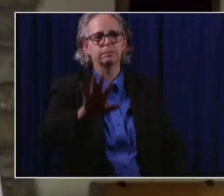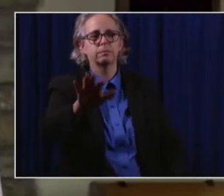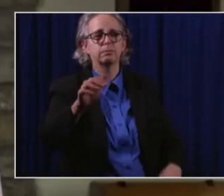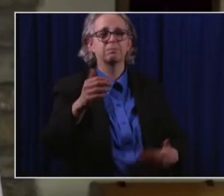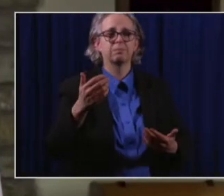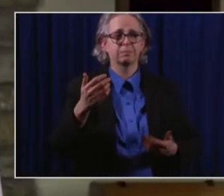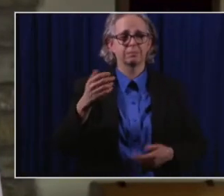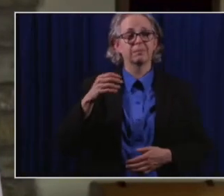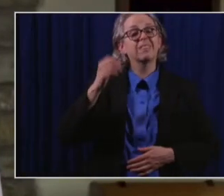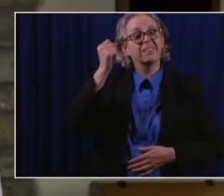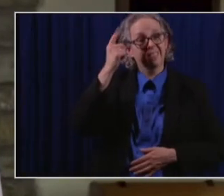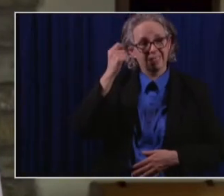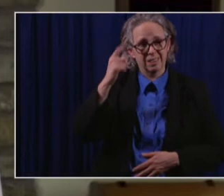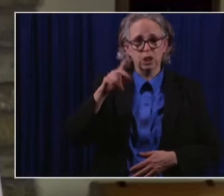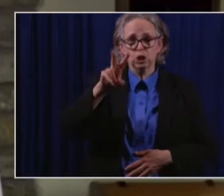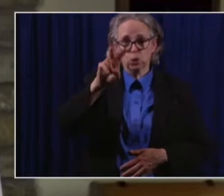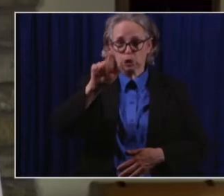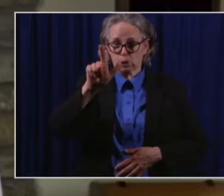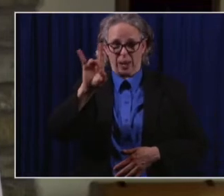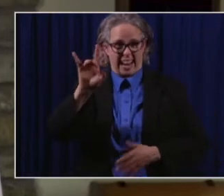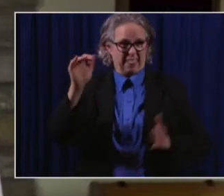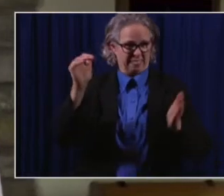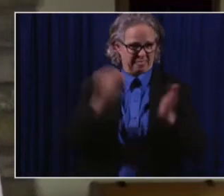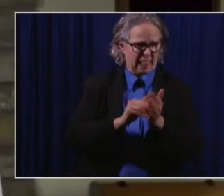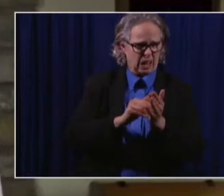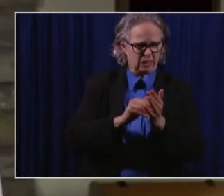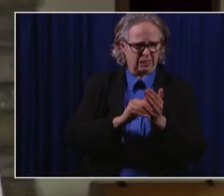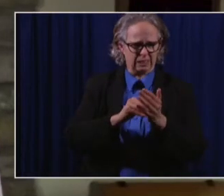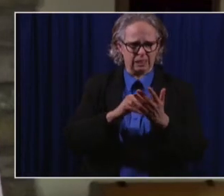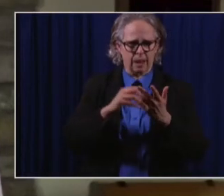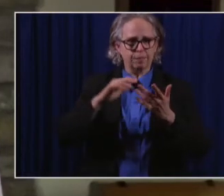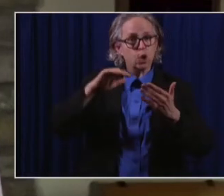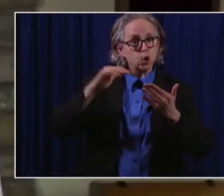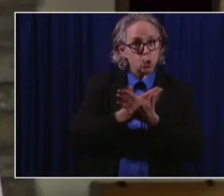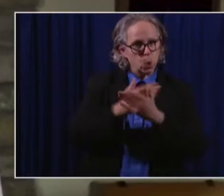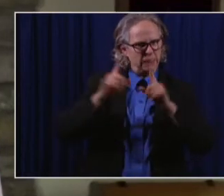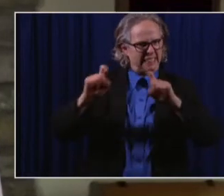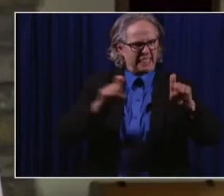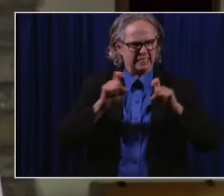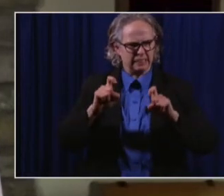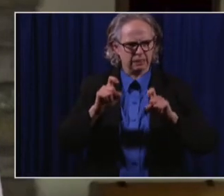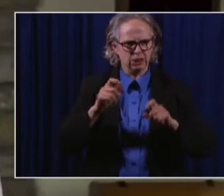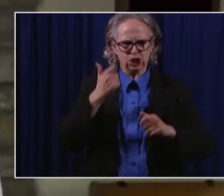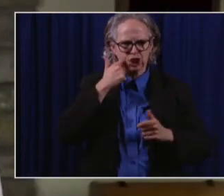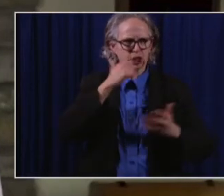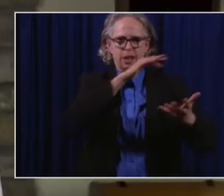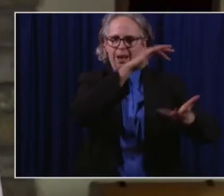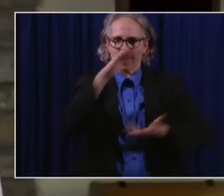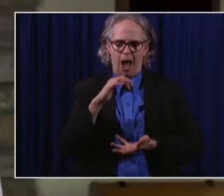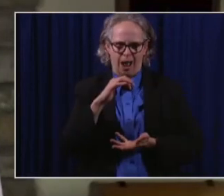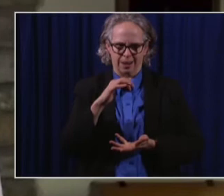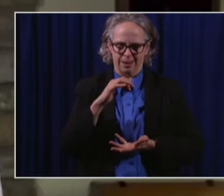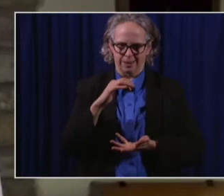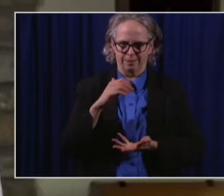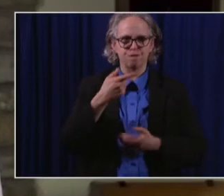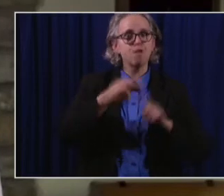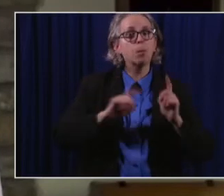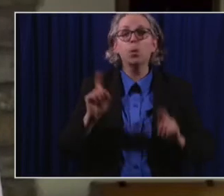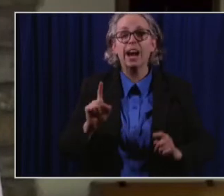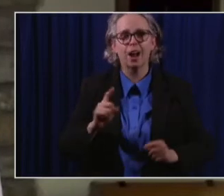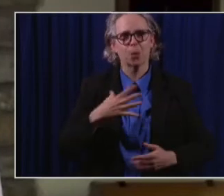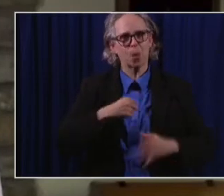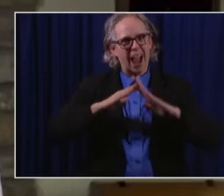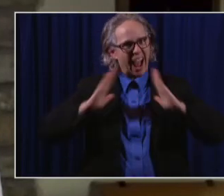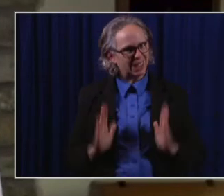228,000, I think was the figure of the new test from the White House. These are the strip tests. And we've kind of outlined how